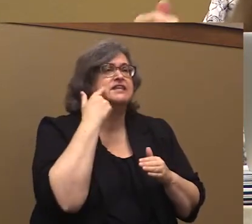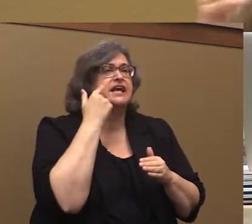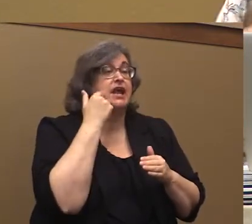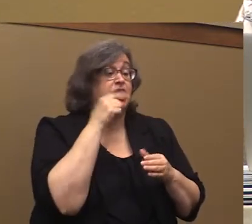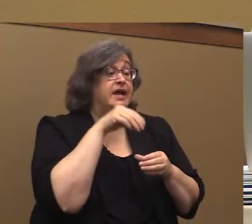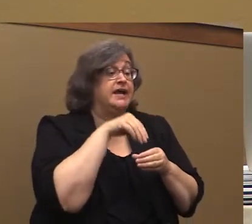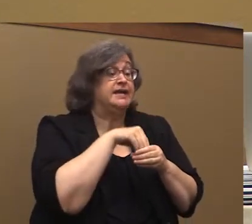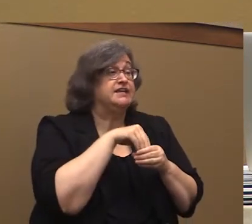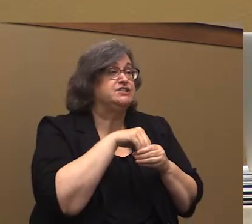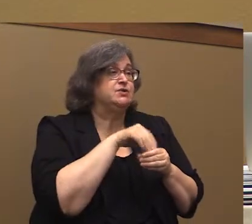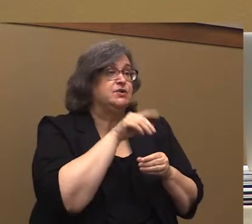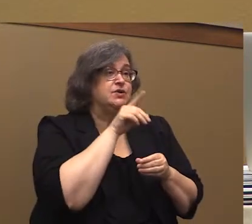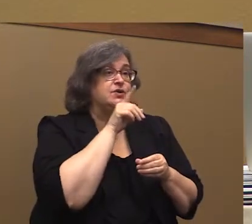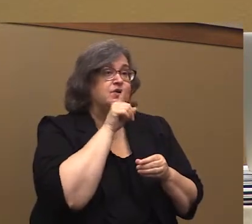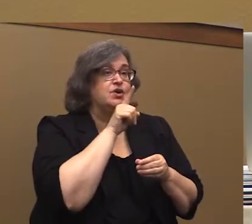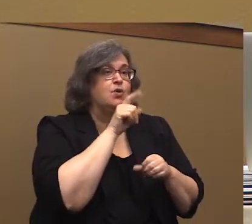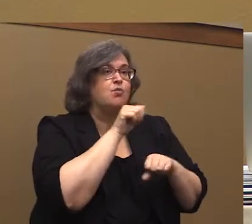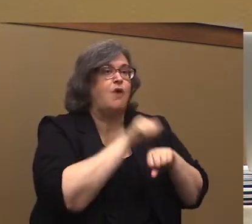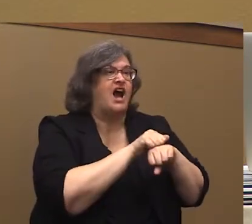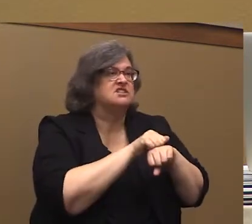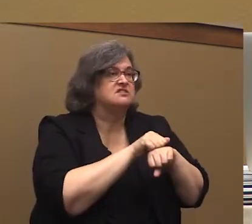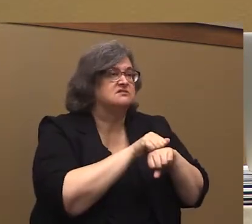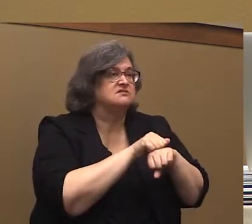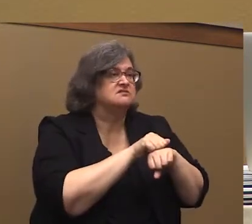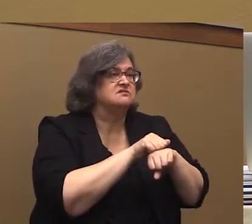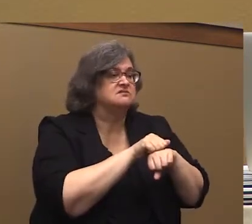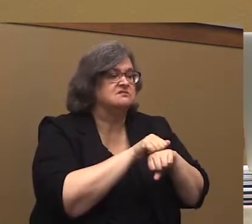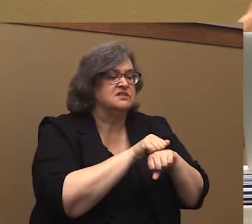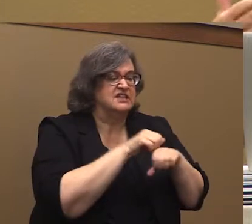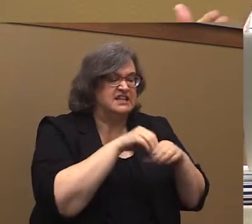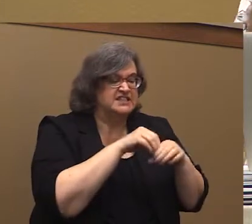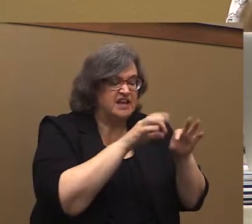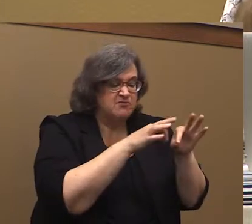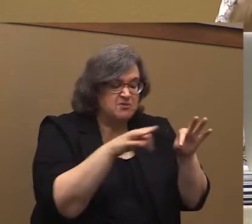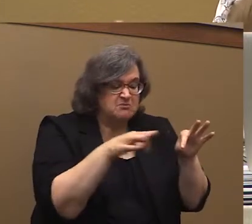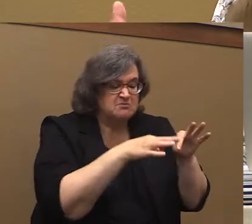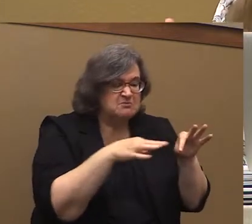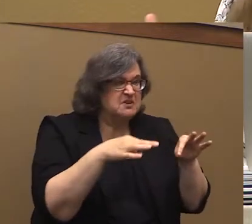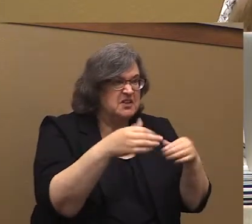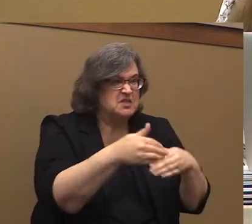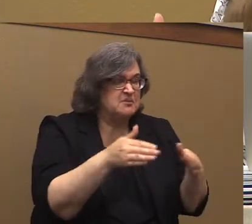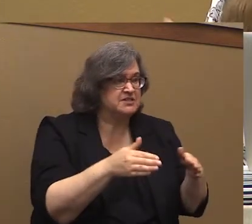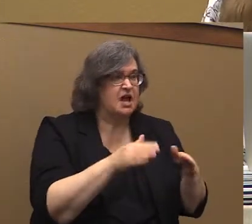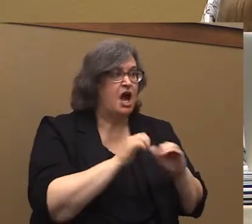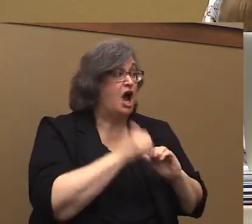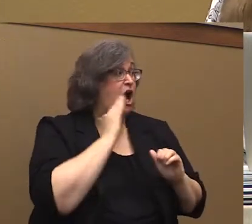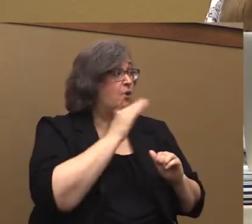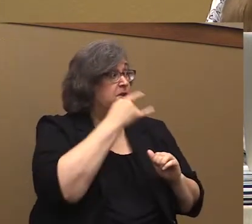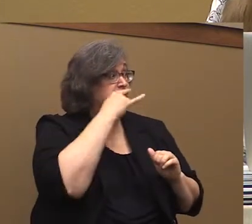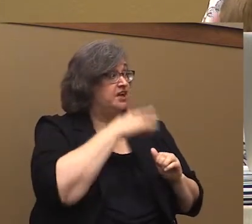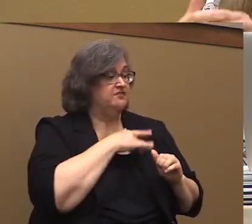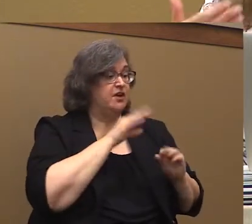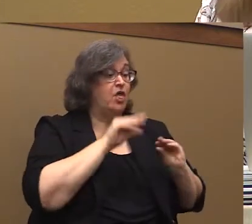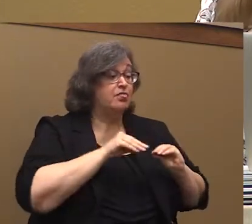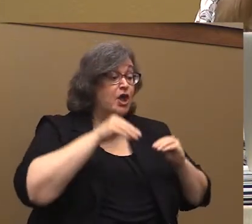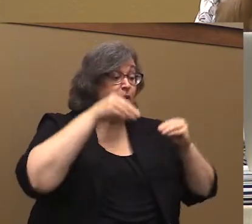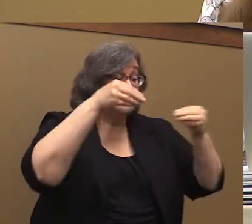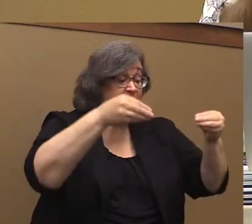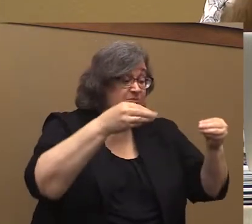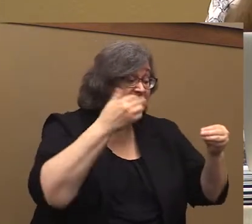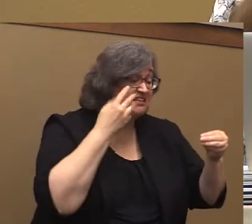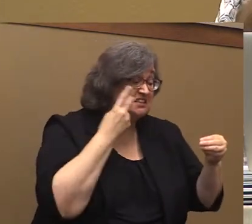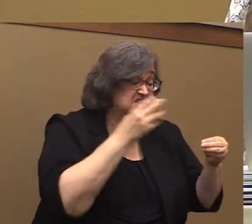candy, and inside are really rocks. So how is that child going to feel when they open it up and